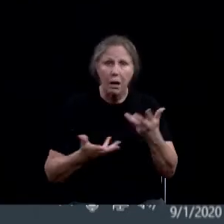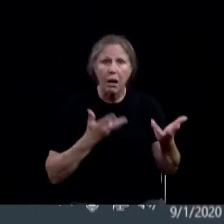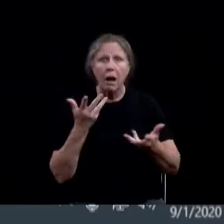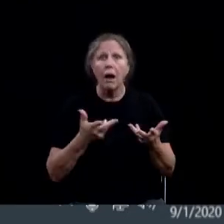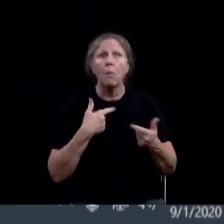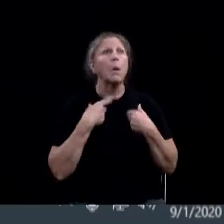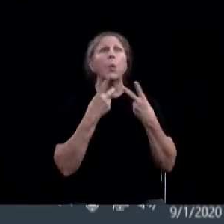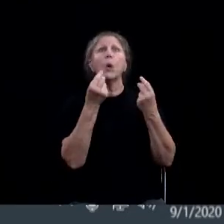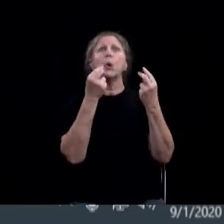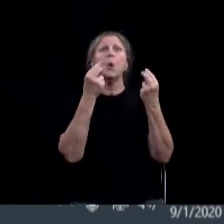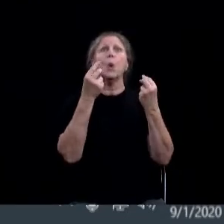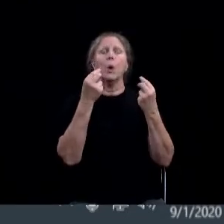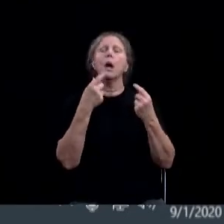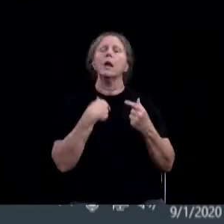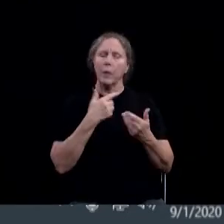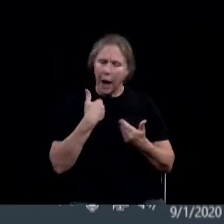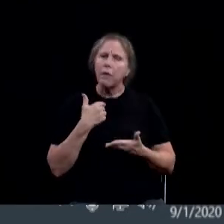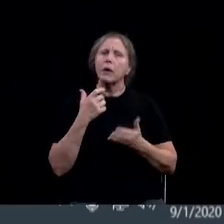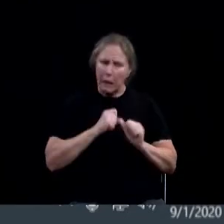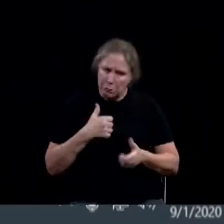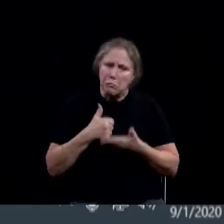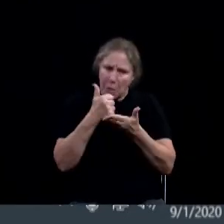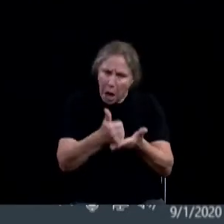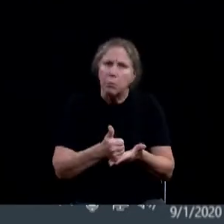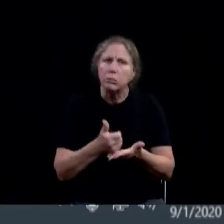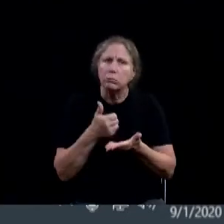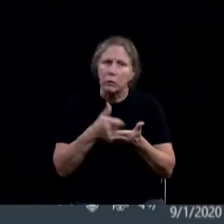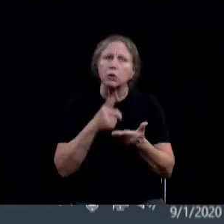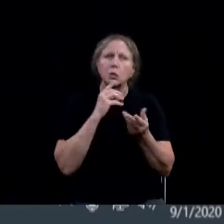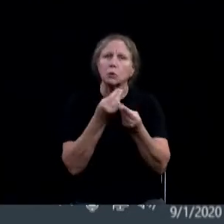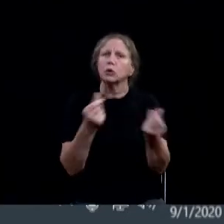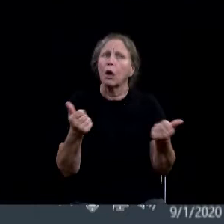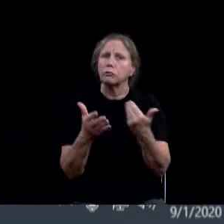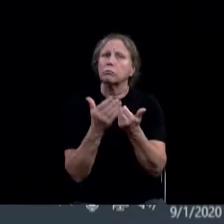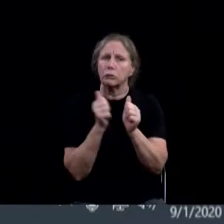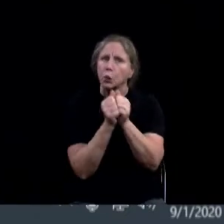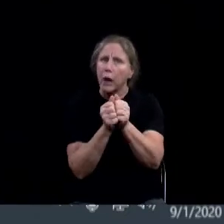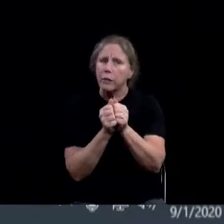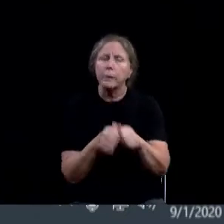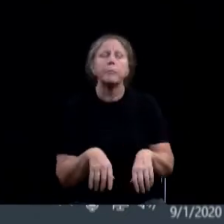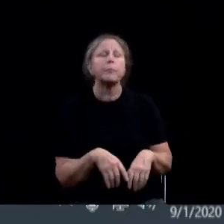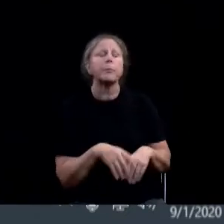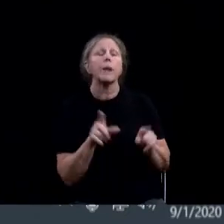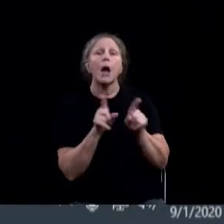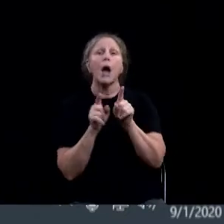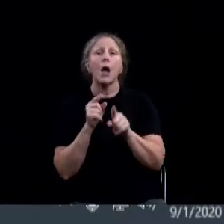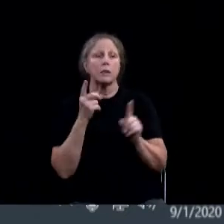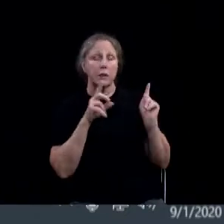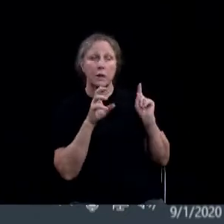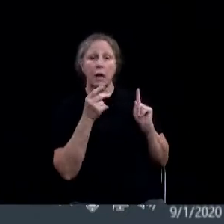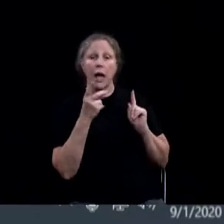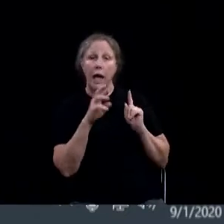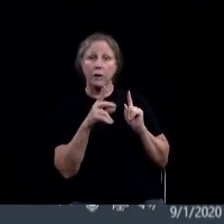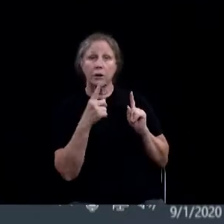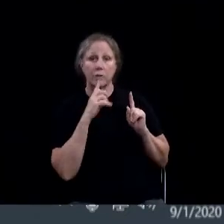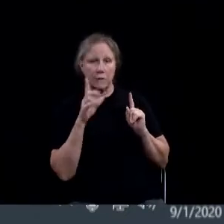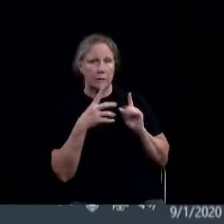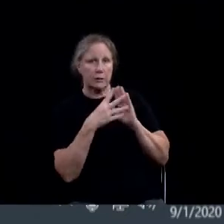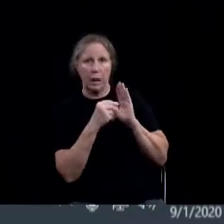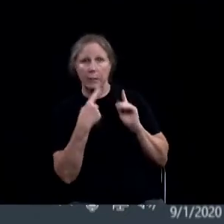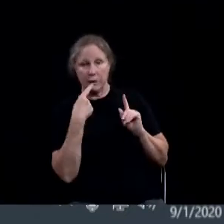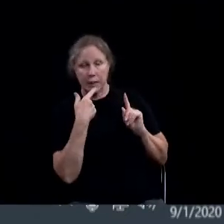address them together. And then I'll also echo Councilmember Holmes and just say that on the more